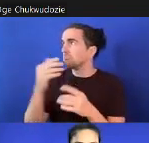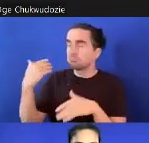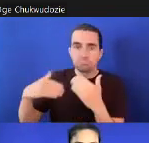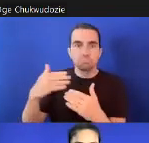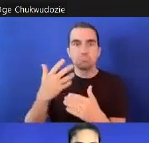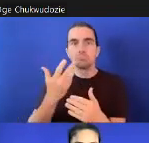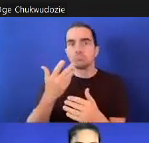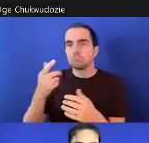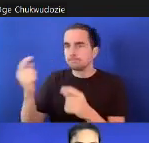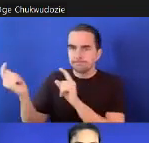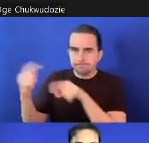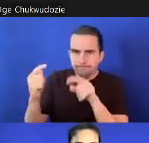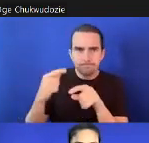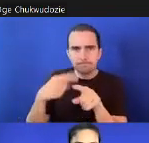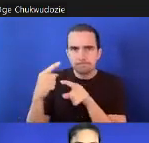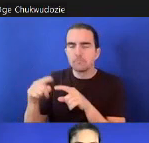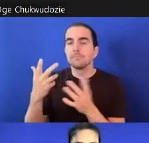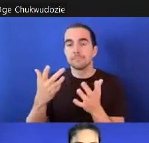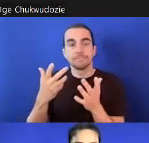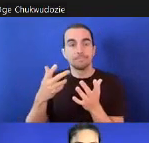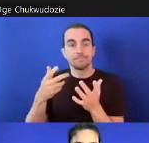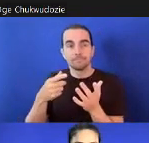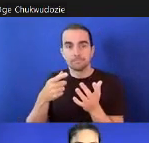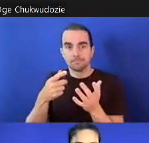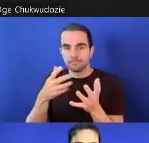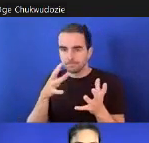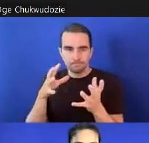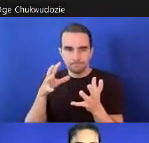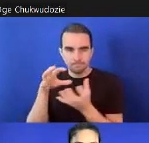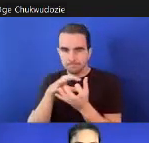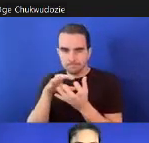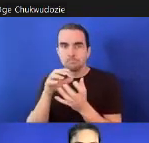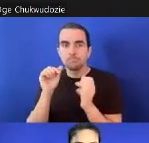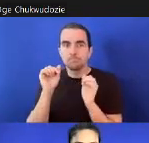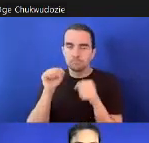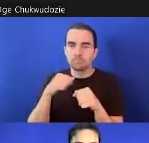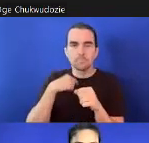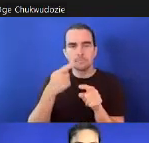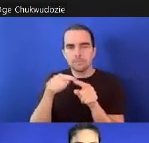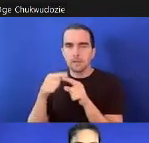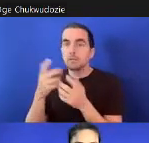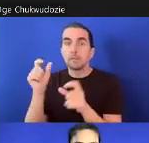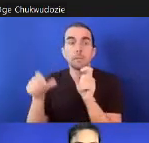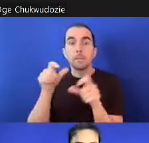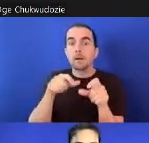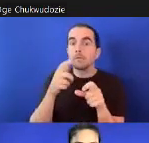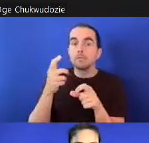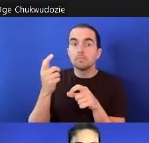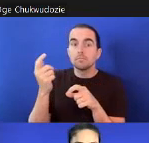had cases where people that are supposed to be supporting in managing feedback and complaints become